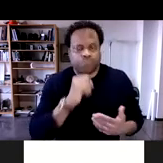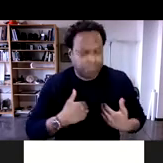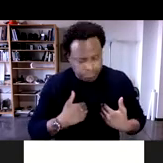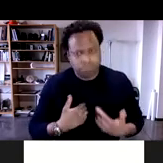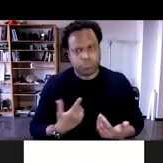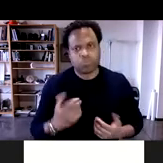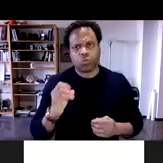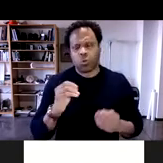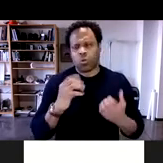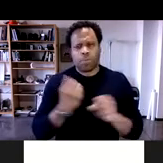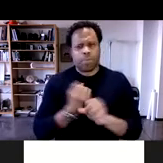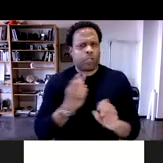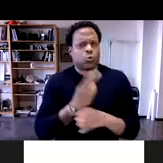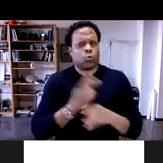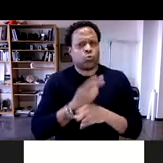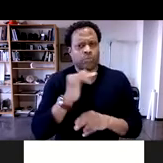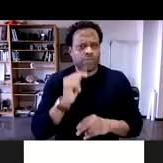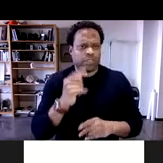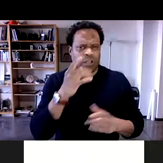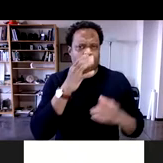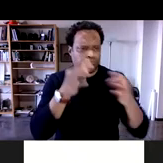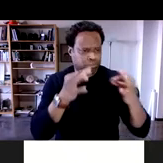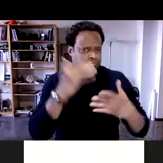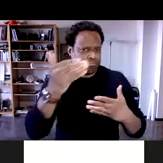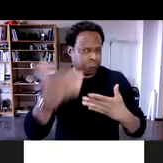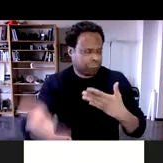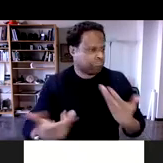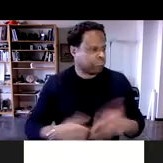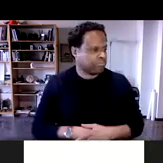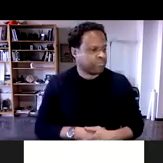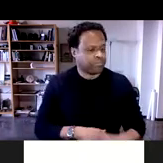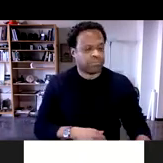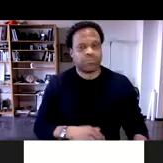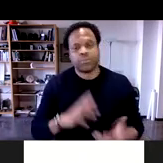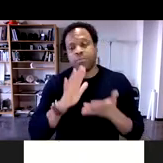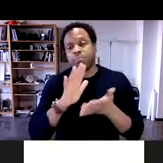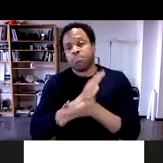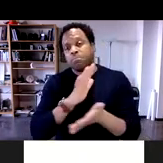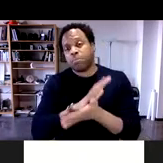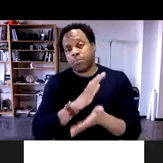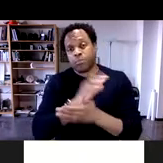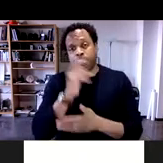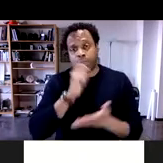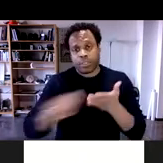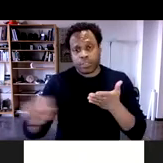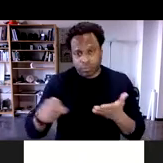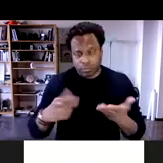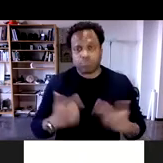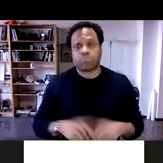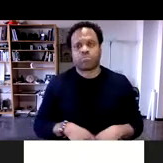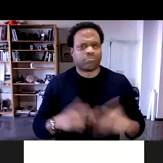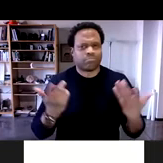Most people have some sort of a smartphone, and even if you don't, that's all right. But you can go ahead and make a whole lot of uses just from that simple